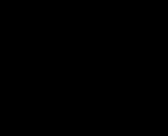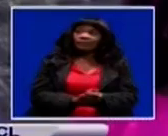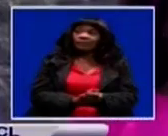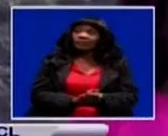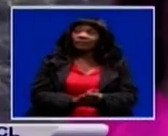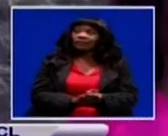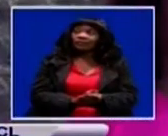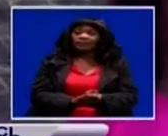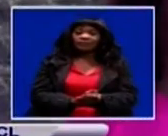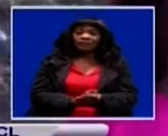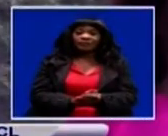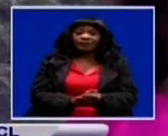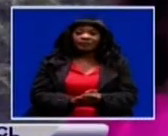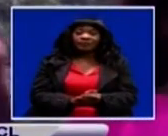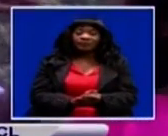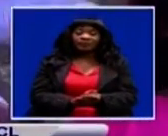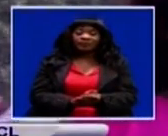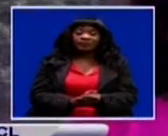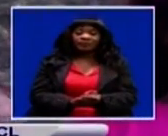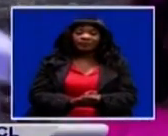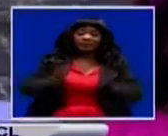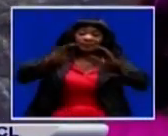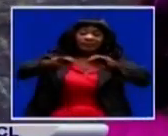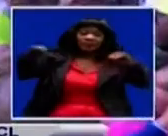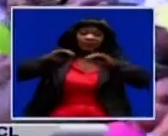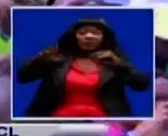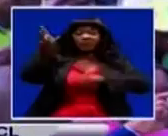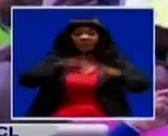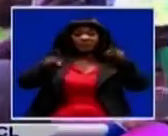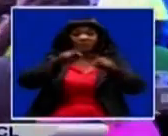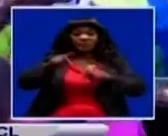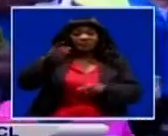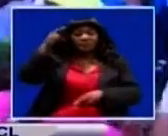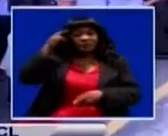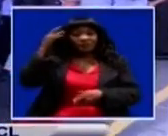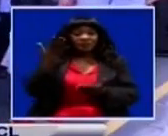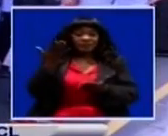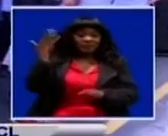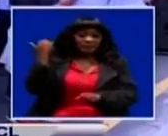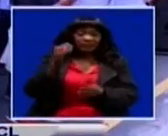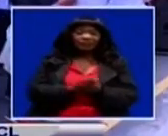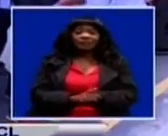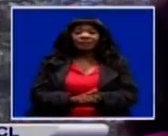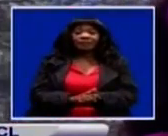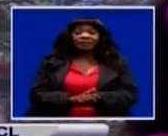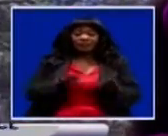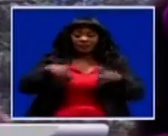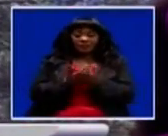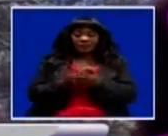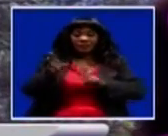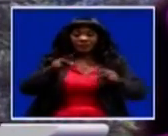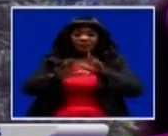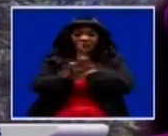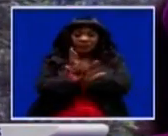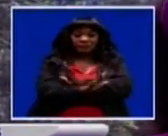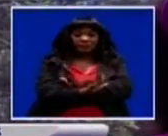The motive behind this was to sensitize our people that out of every 4 people dead in Zambia today, 1 dies